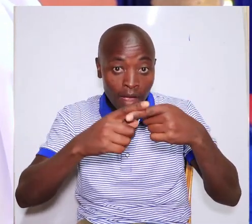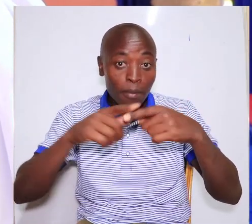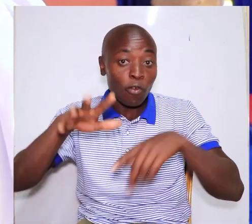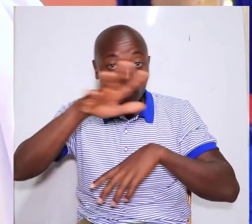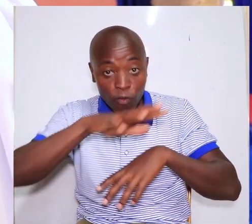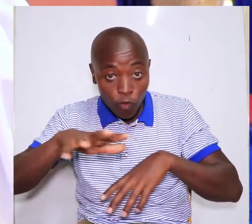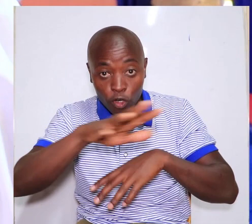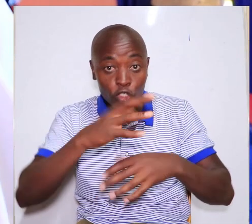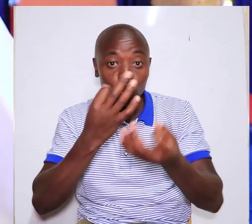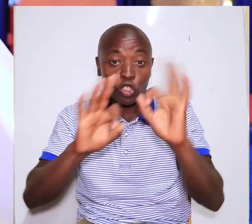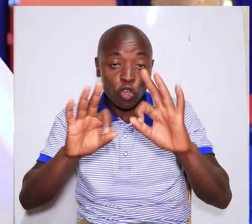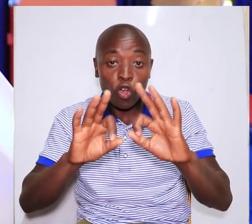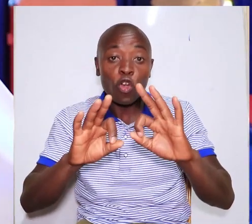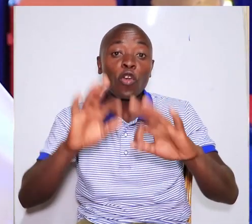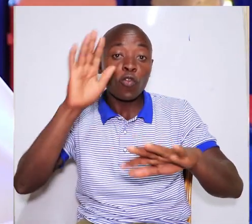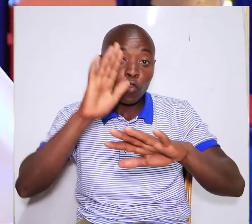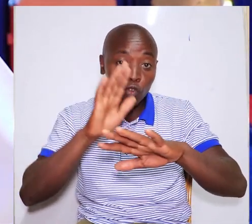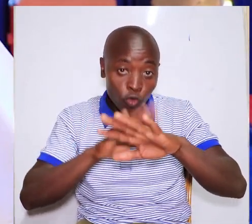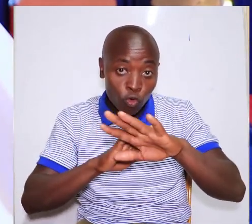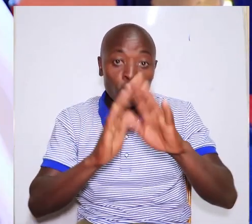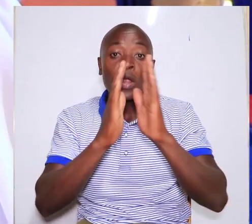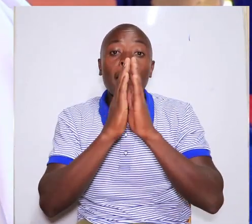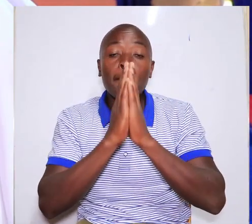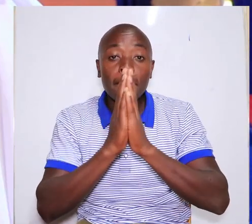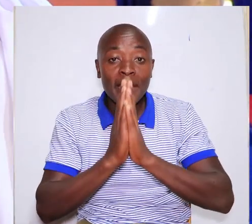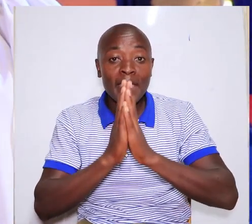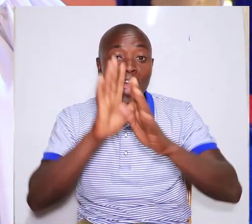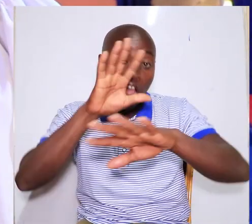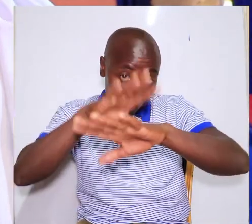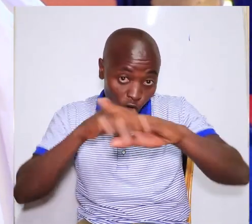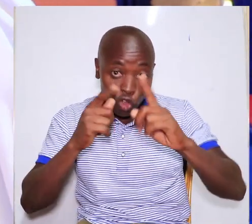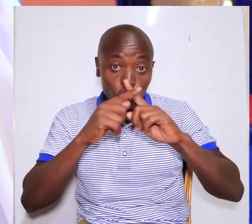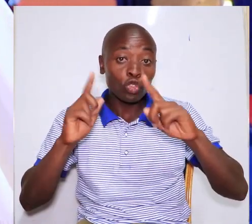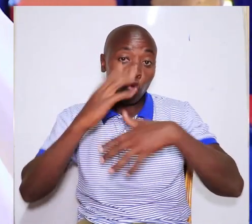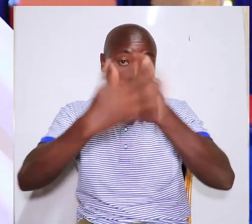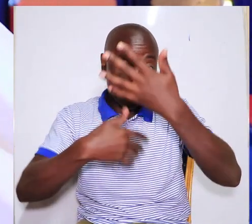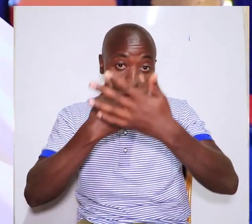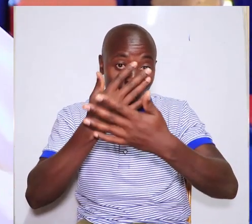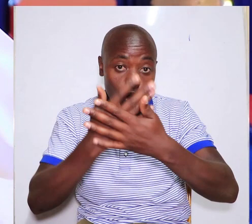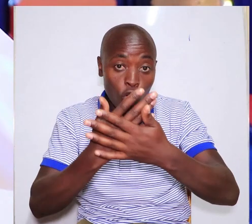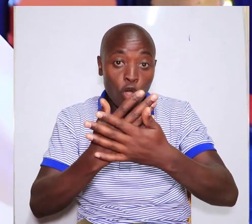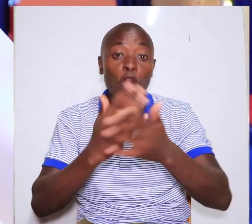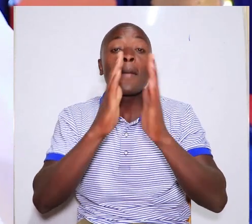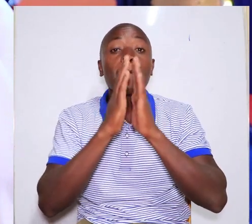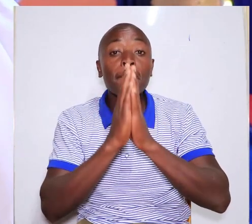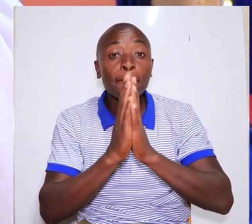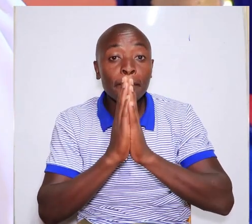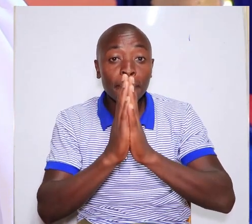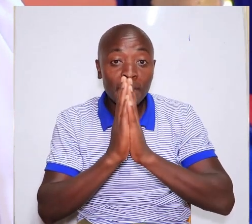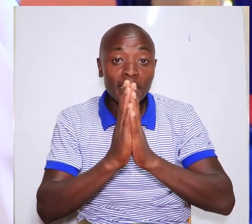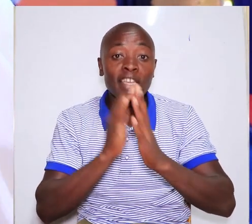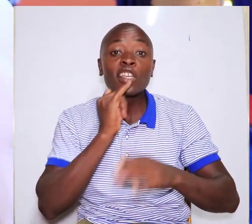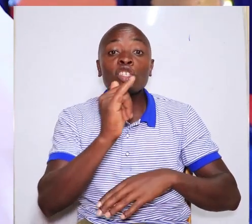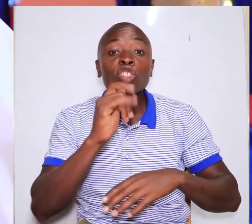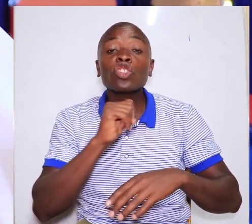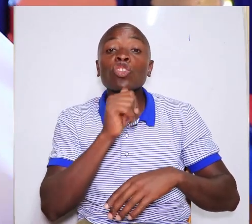foundations of intercession. A call to all. Intercession is not for those